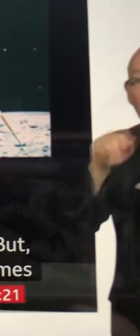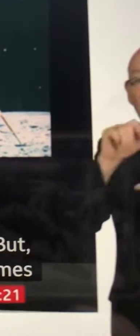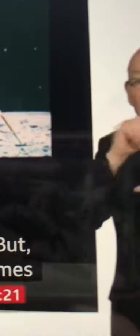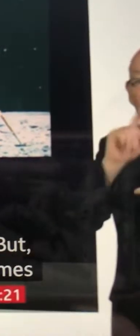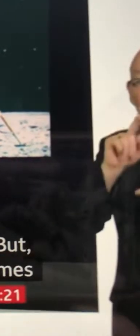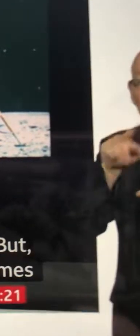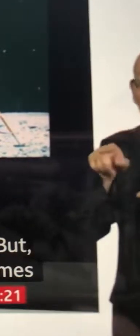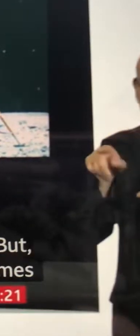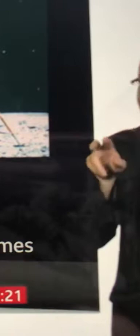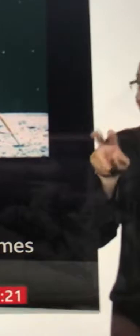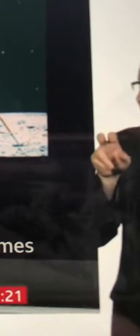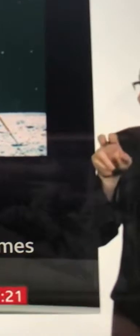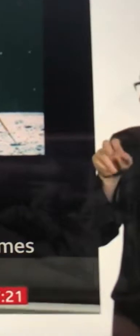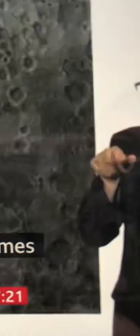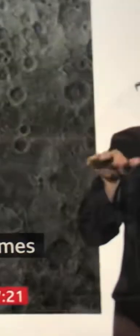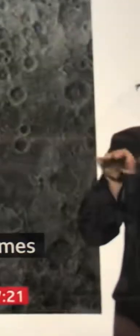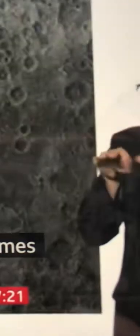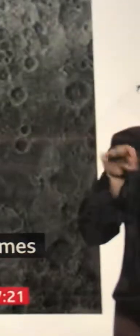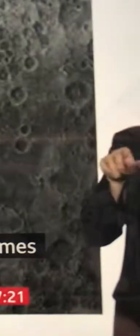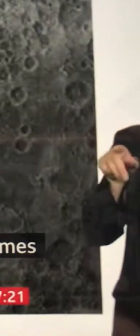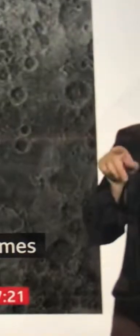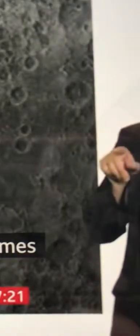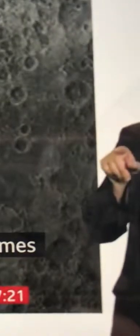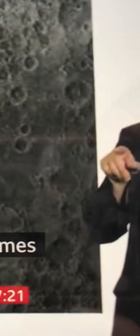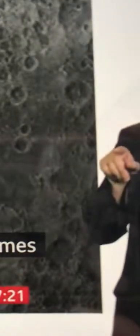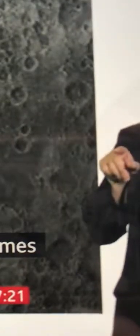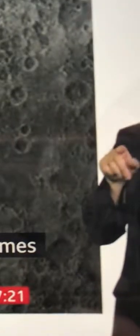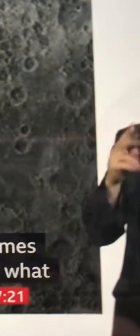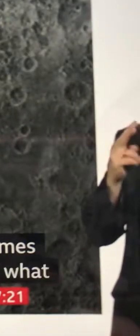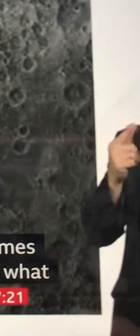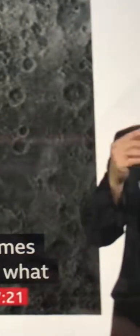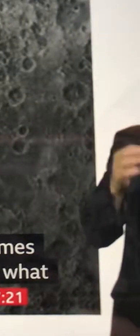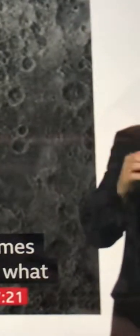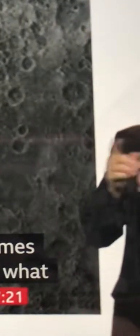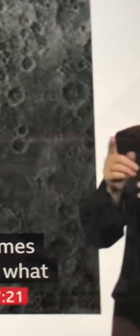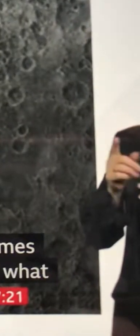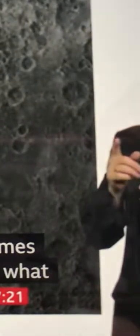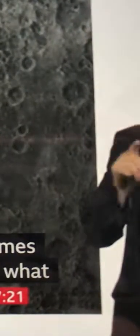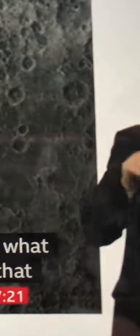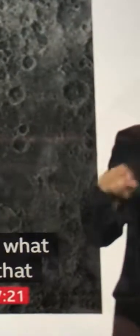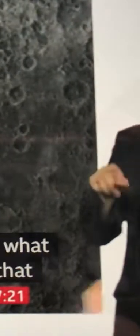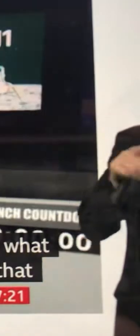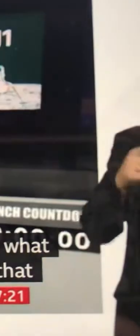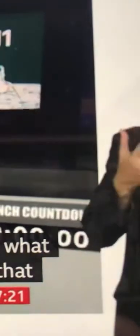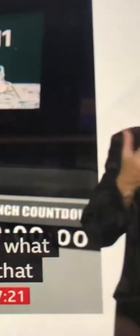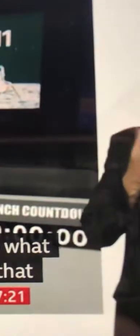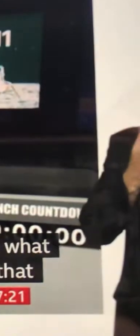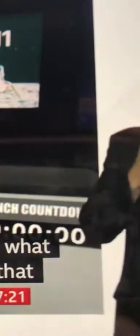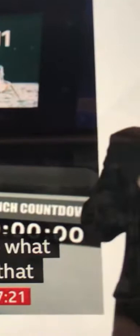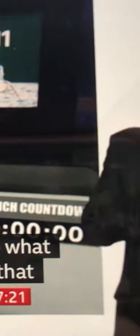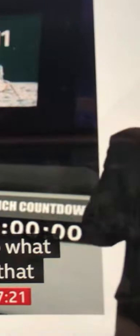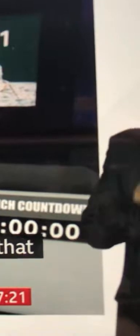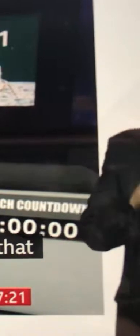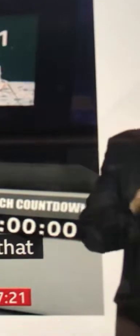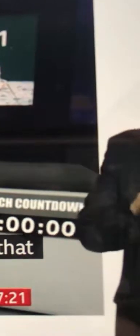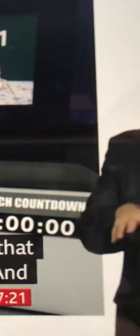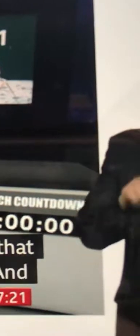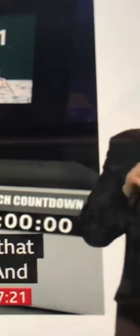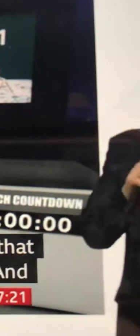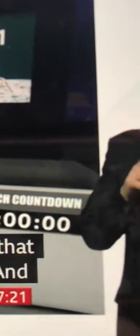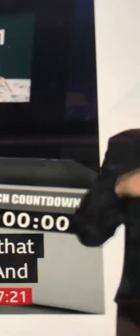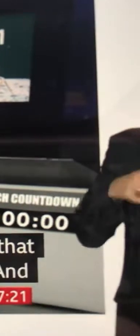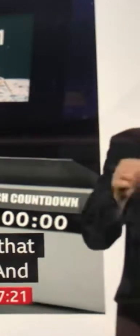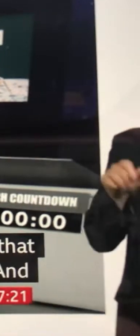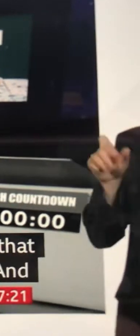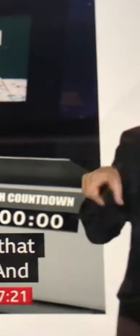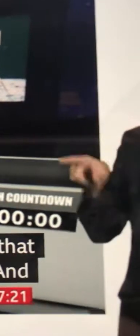BBC studio from the night. And joining me, well, the very real James Burke. It is only a virtual reconstruction,